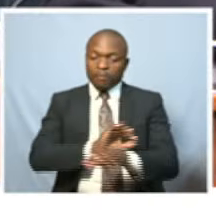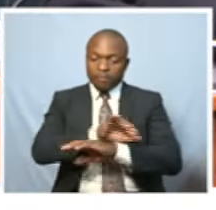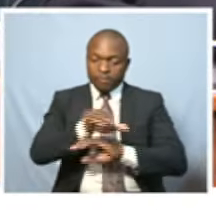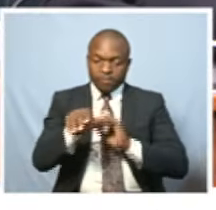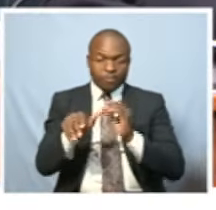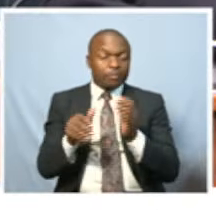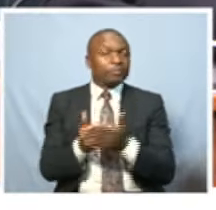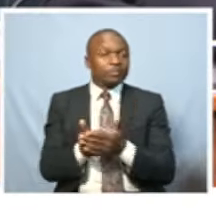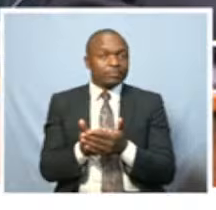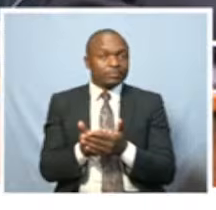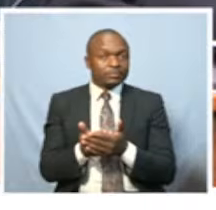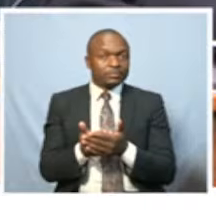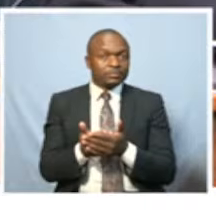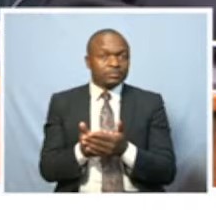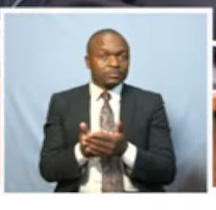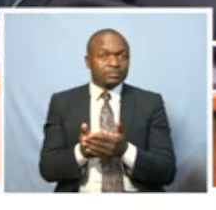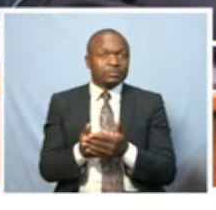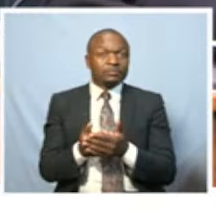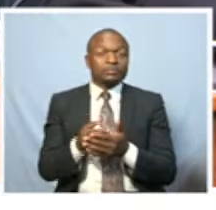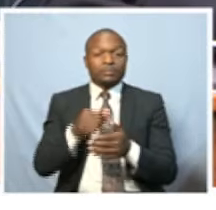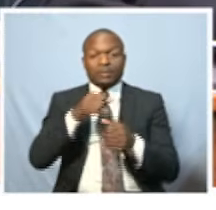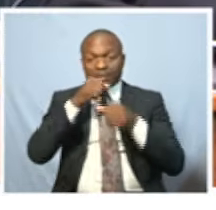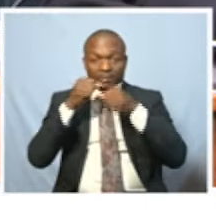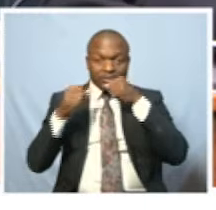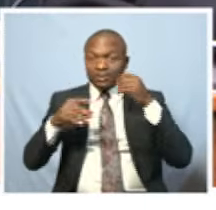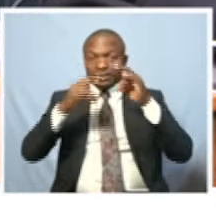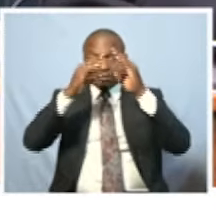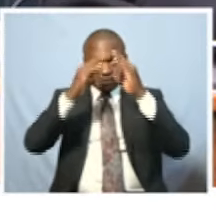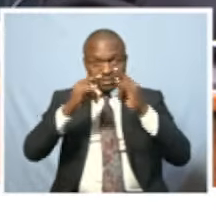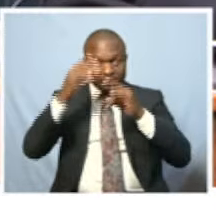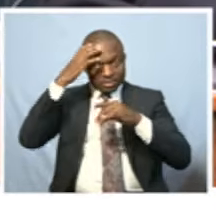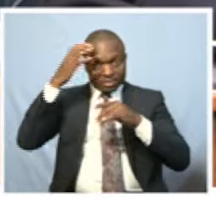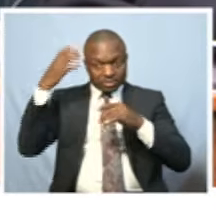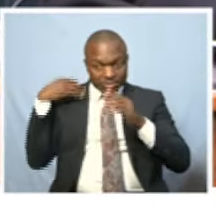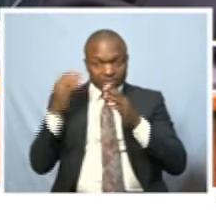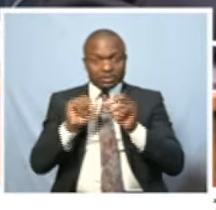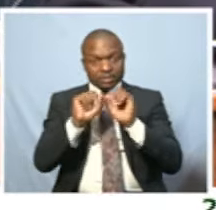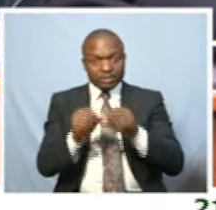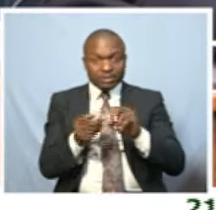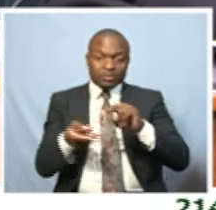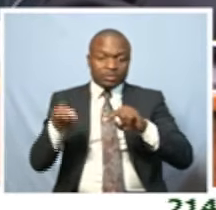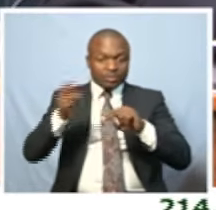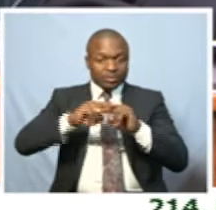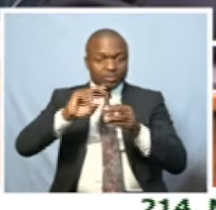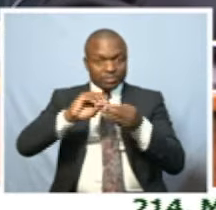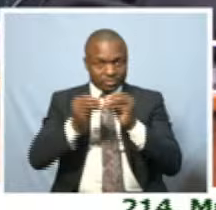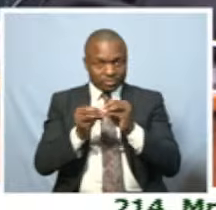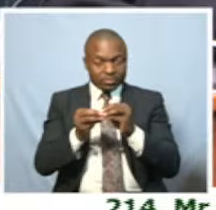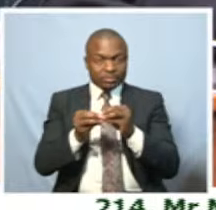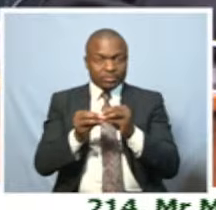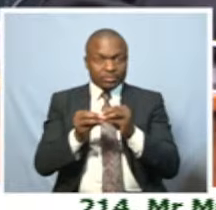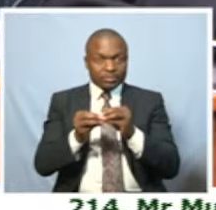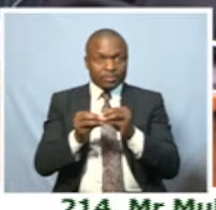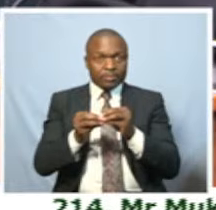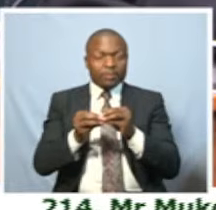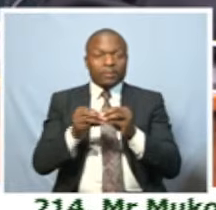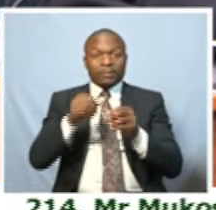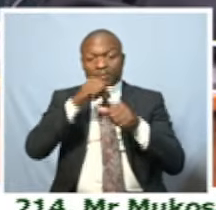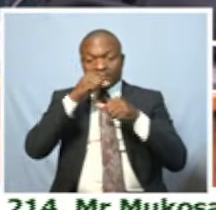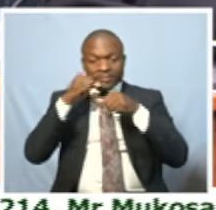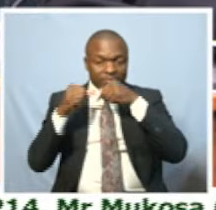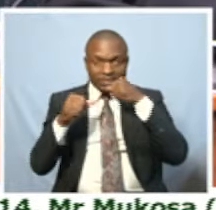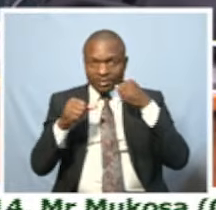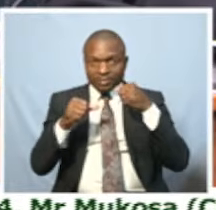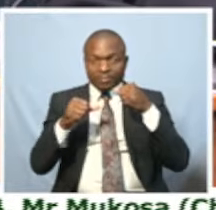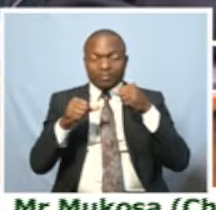all the camp officers? Can we increase the number of the camp officers to